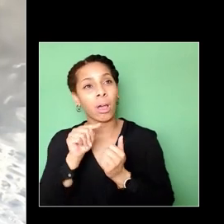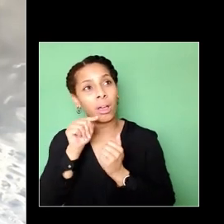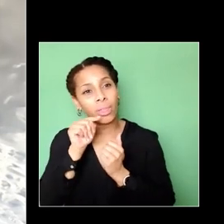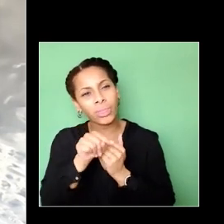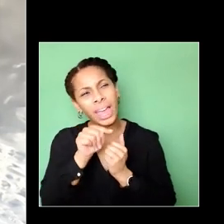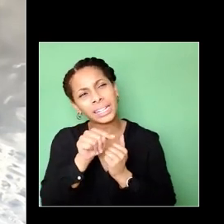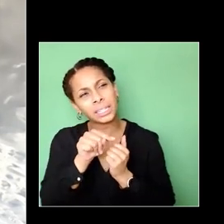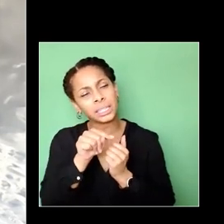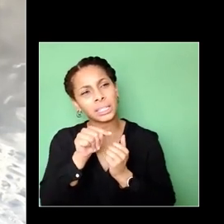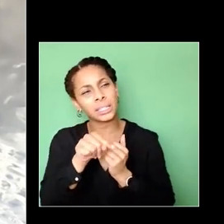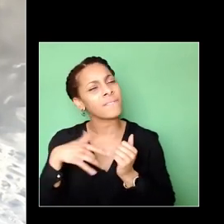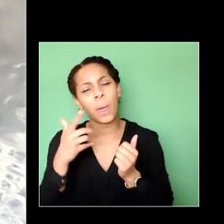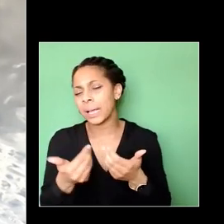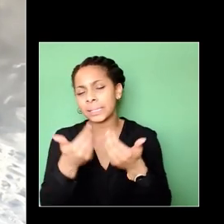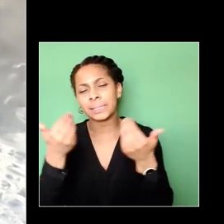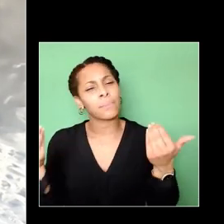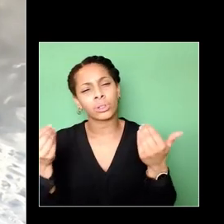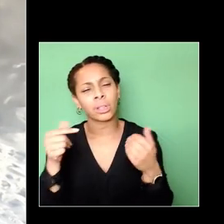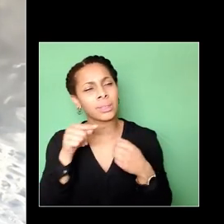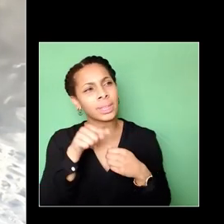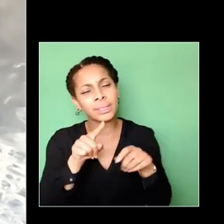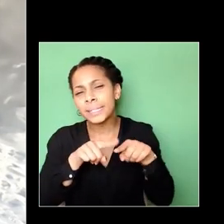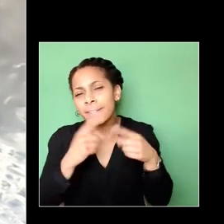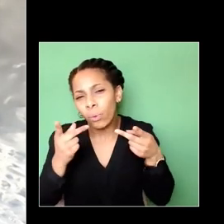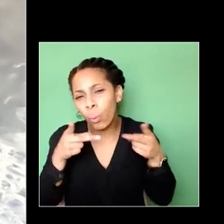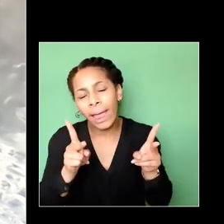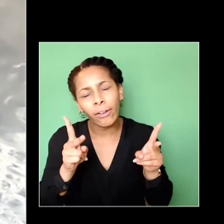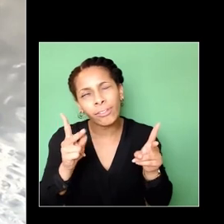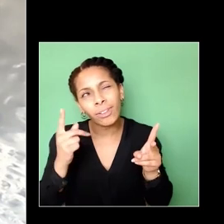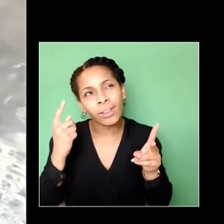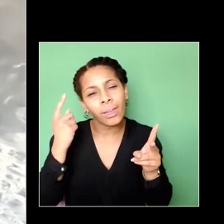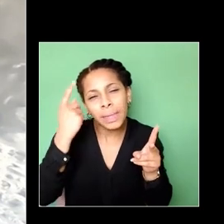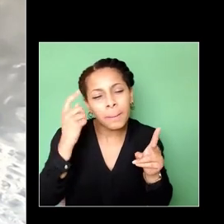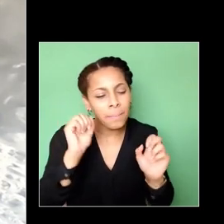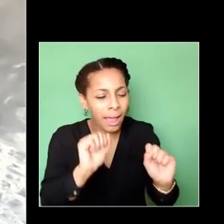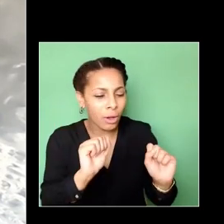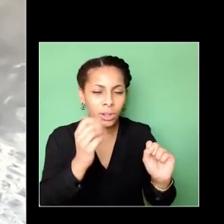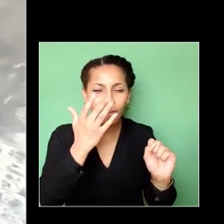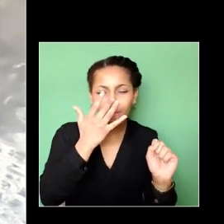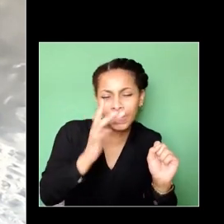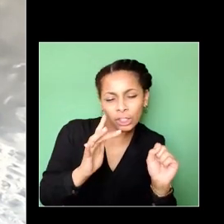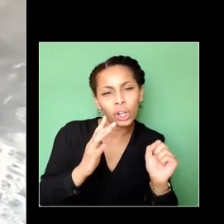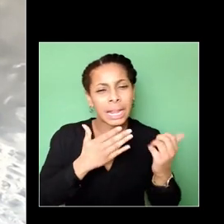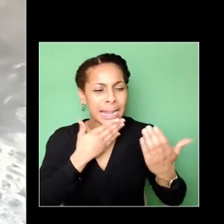in terms of just, it's a different way of thinking about fiction and narrative to the painting. So